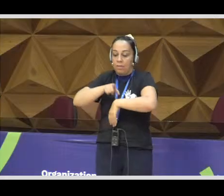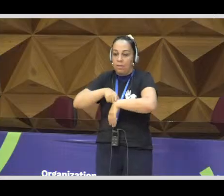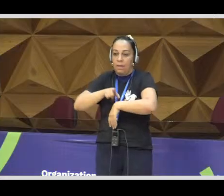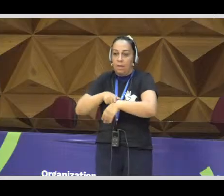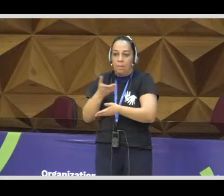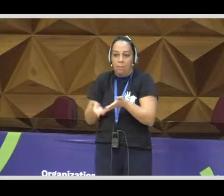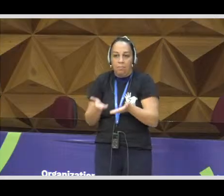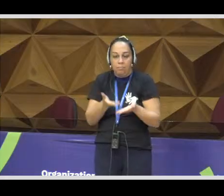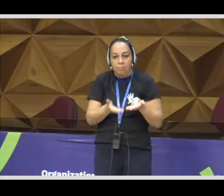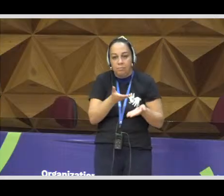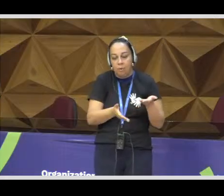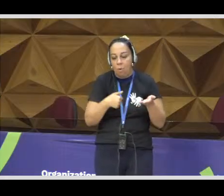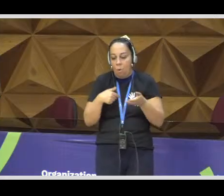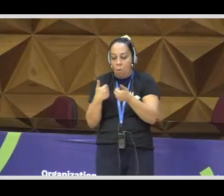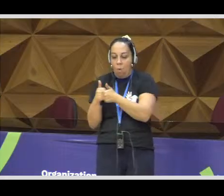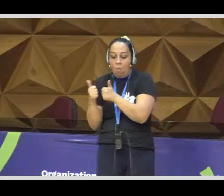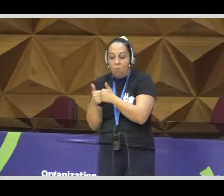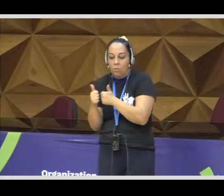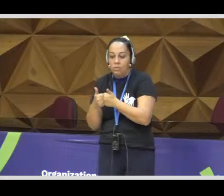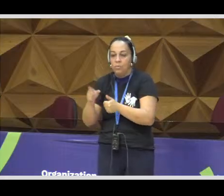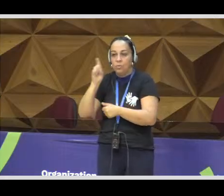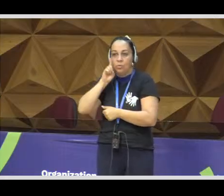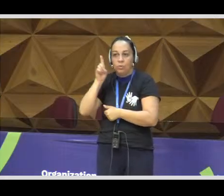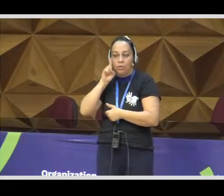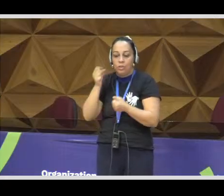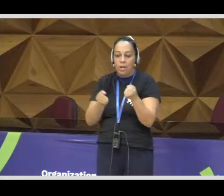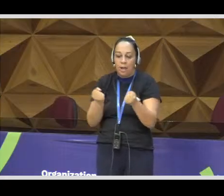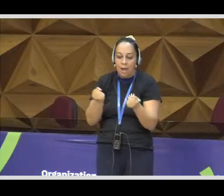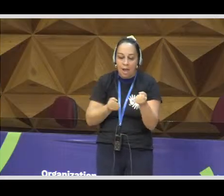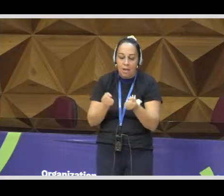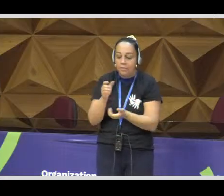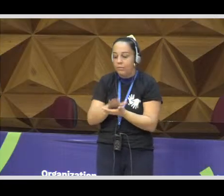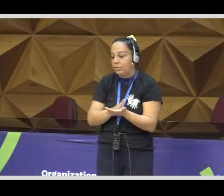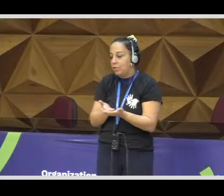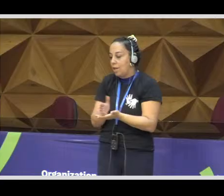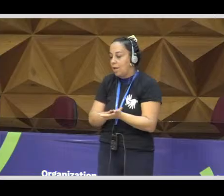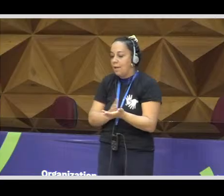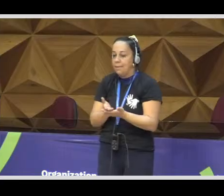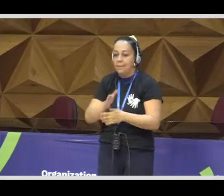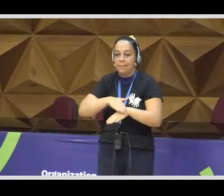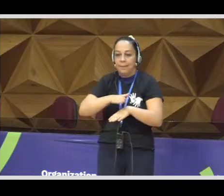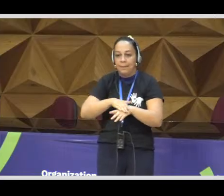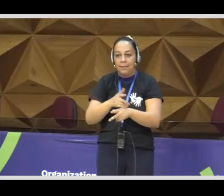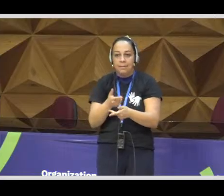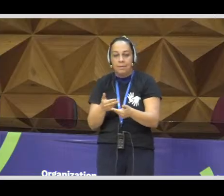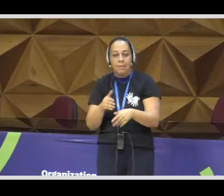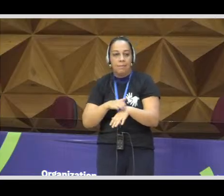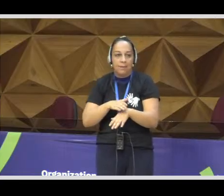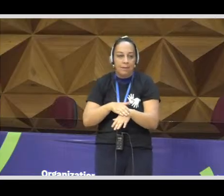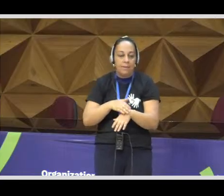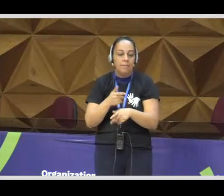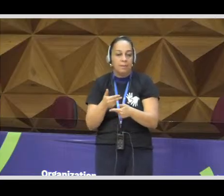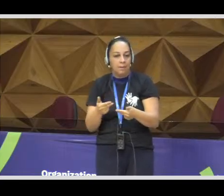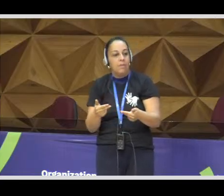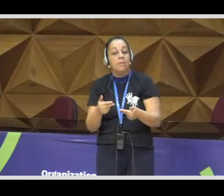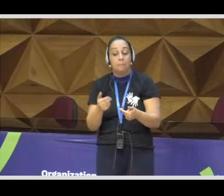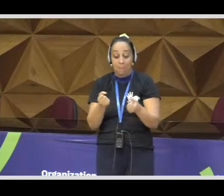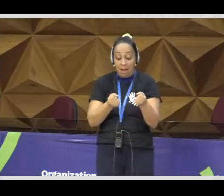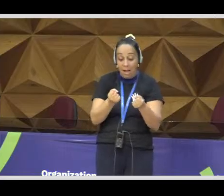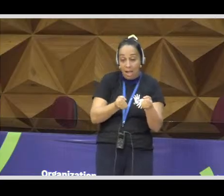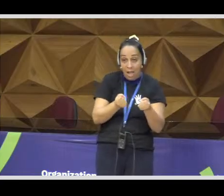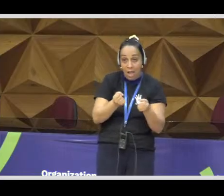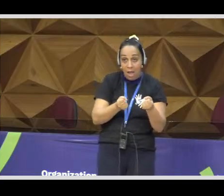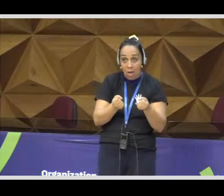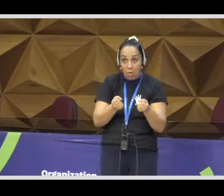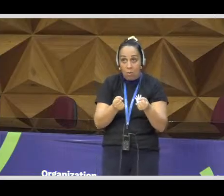or a car every day. It's kind of boring, it's just the same. Maybe if you think about autonomous cars in the future, maybe